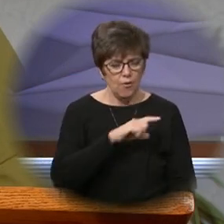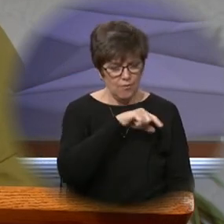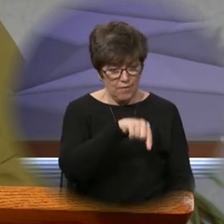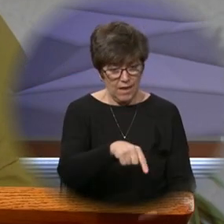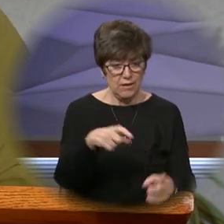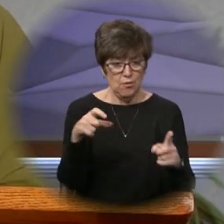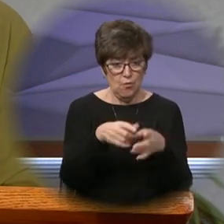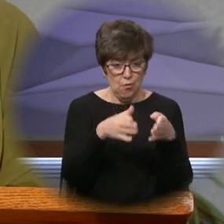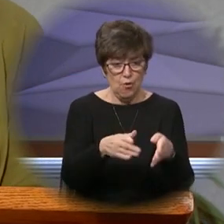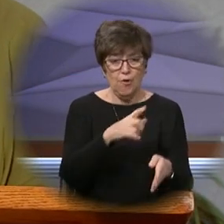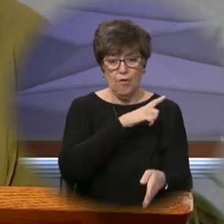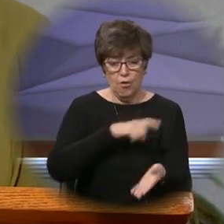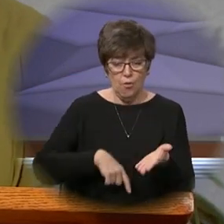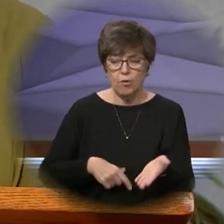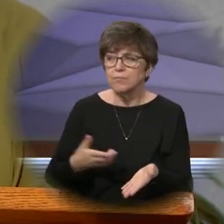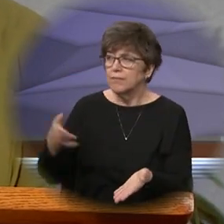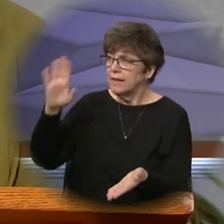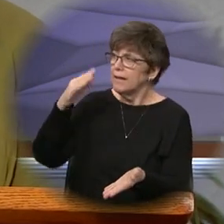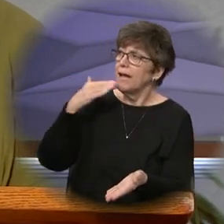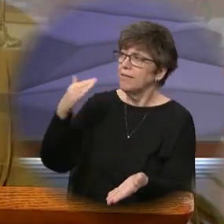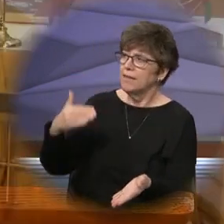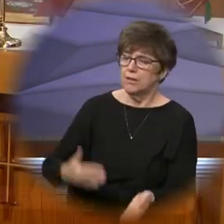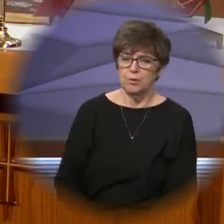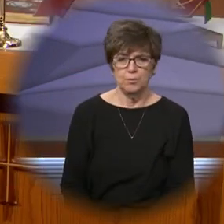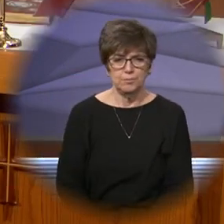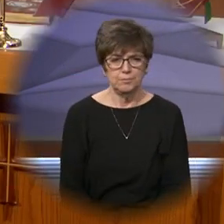Lord. Thanks be to God.